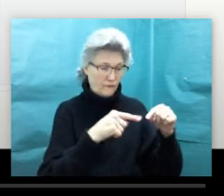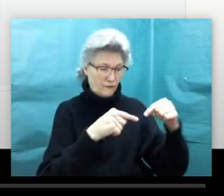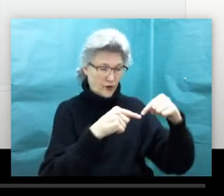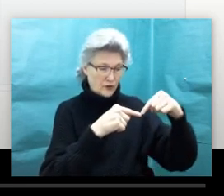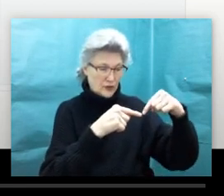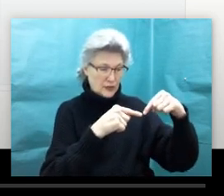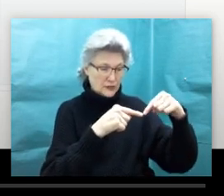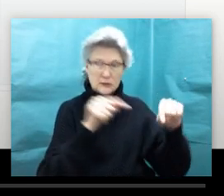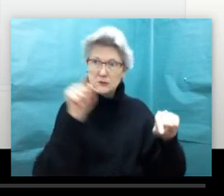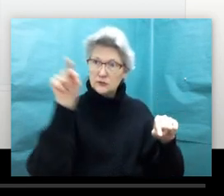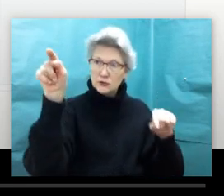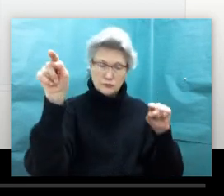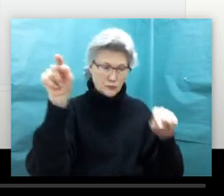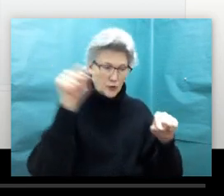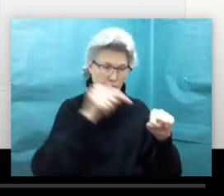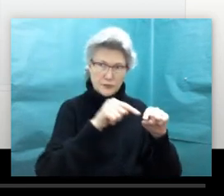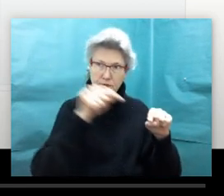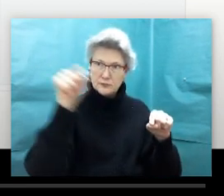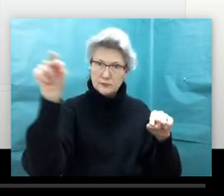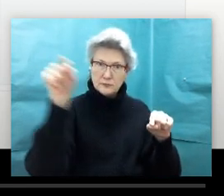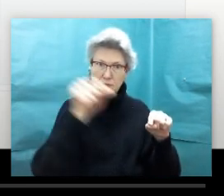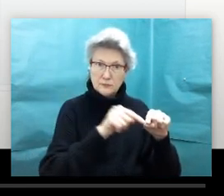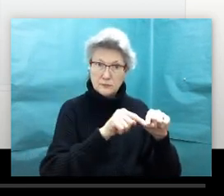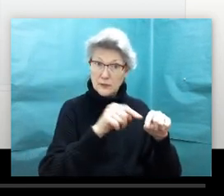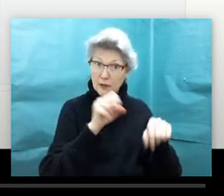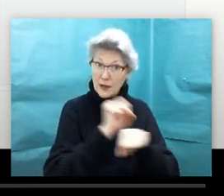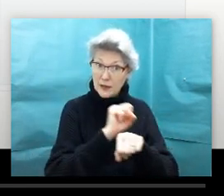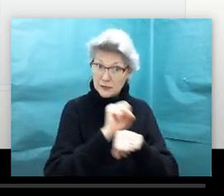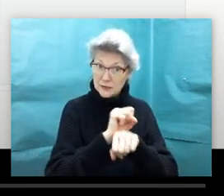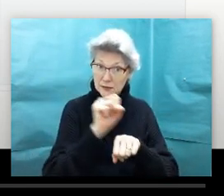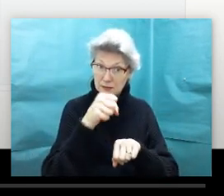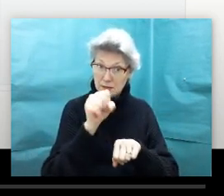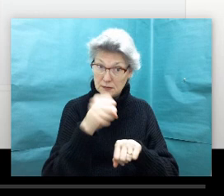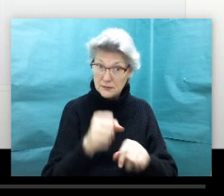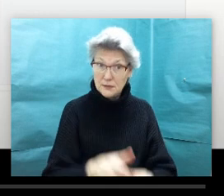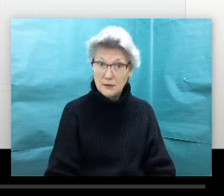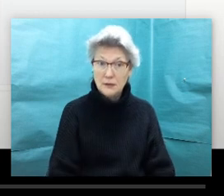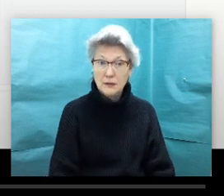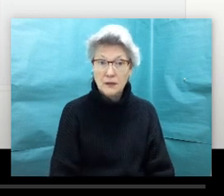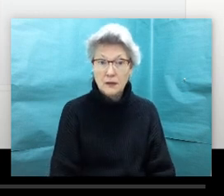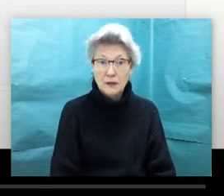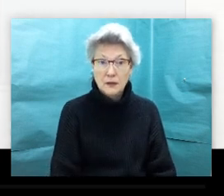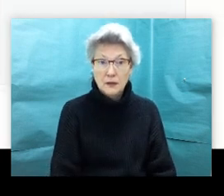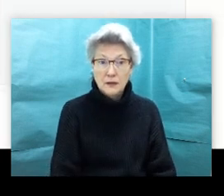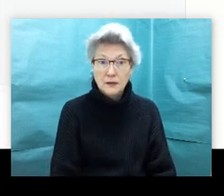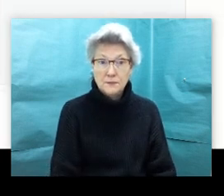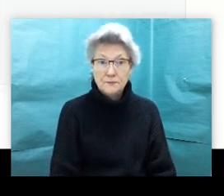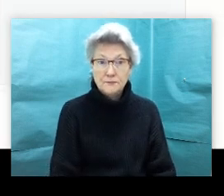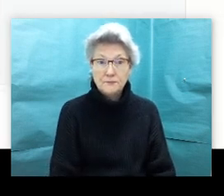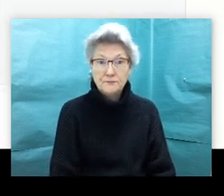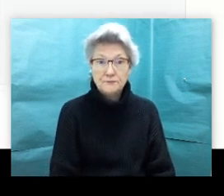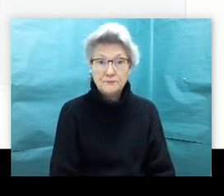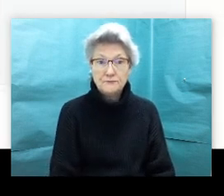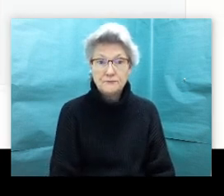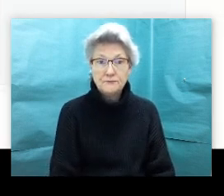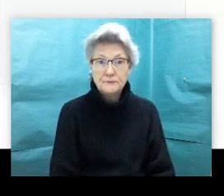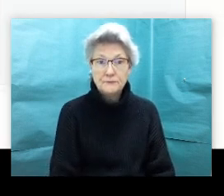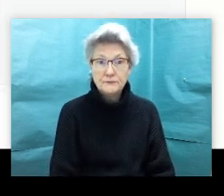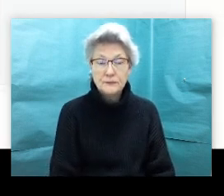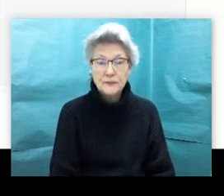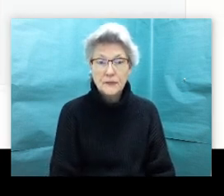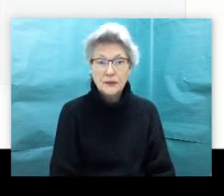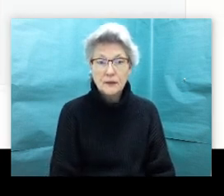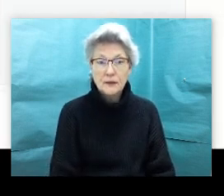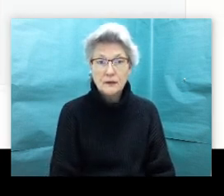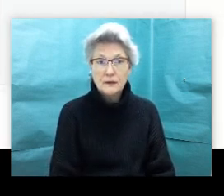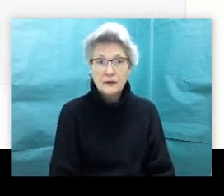That works as well. Look at that. And keep going.